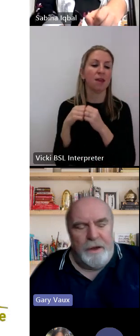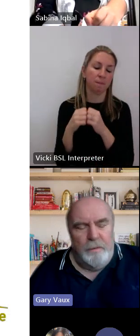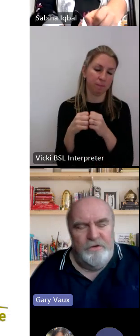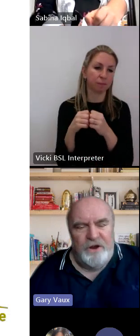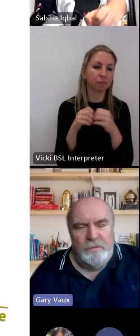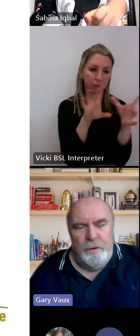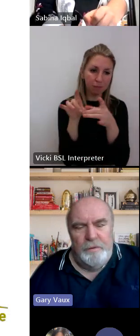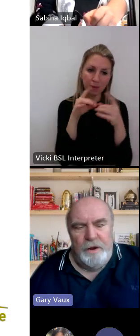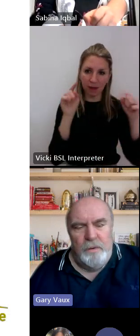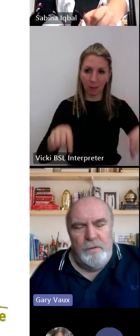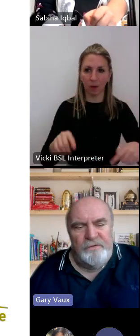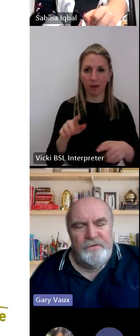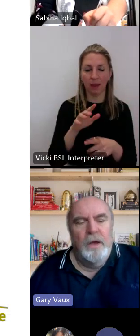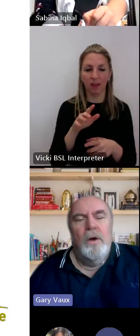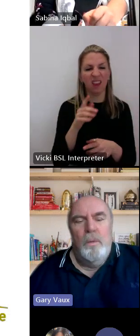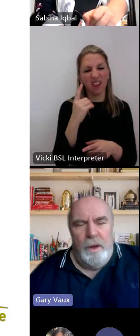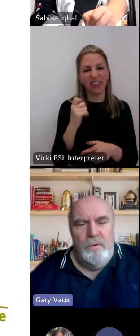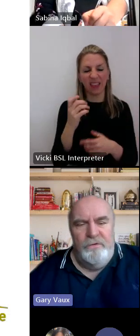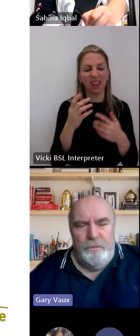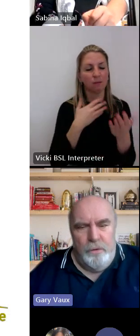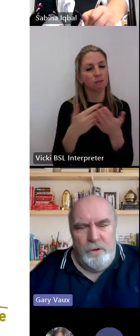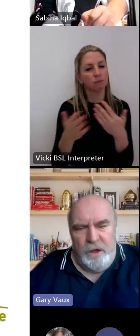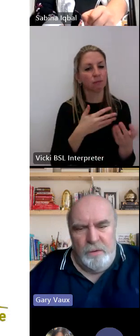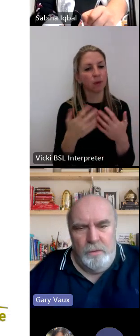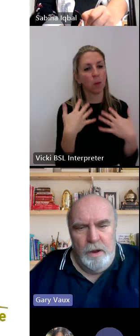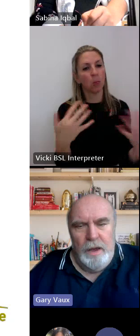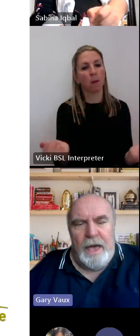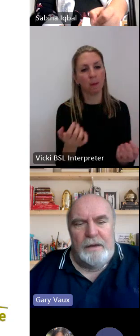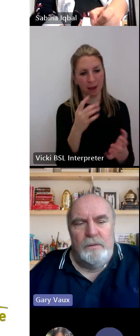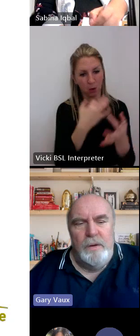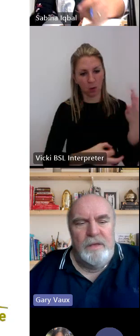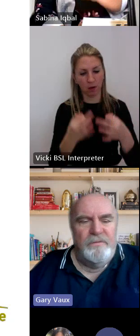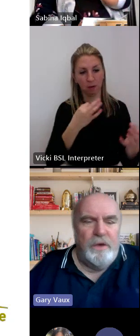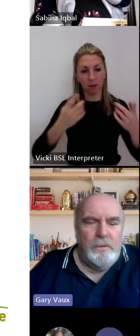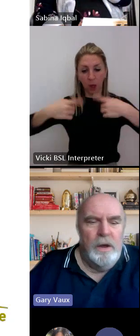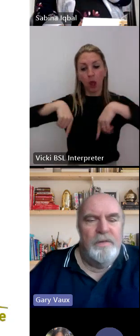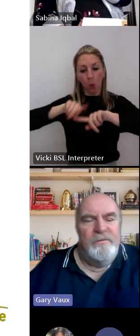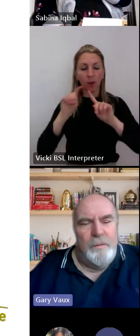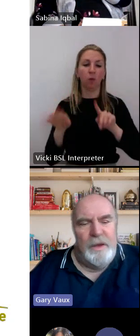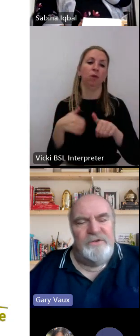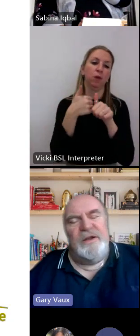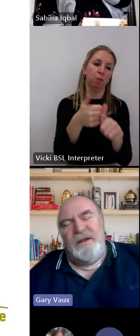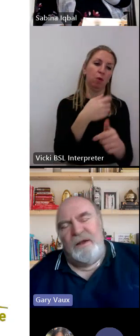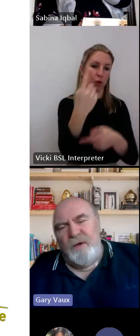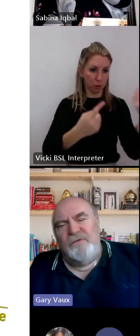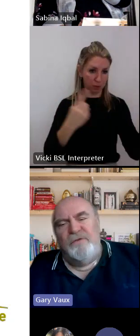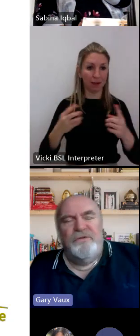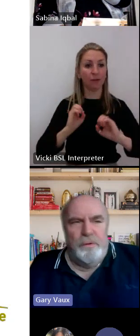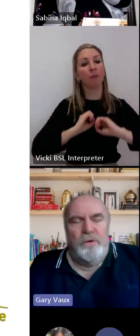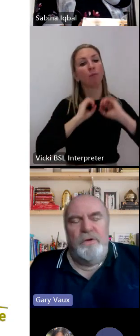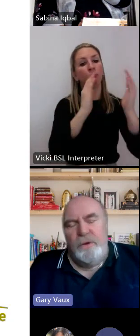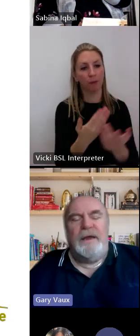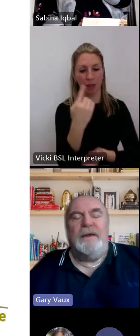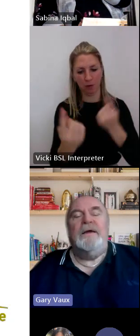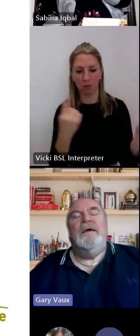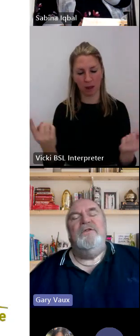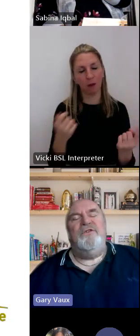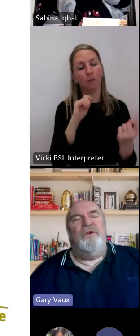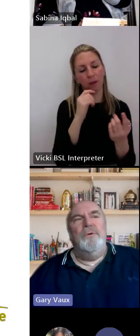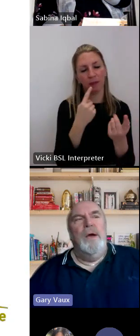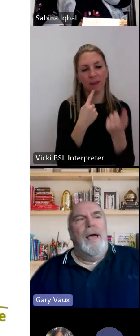who can pick up the general public queries. We will support you and we will give you the information and advice and support you